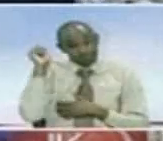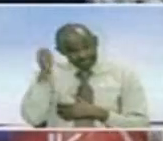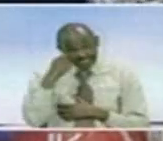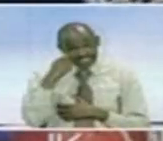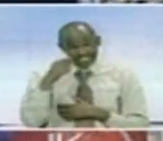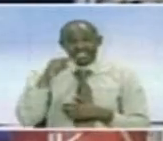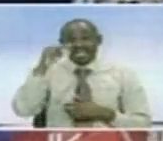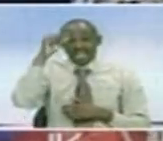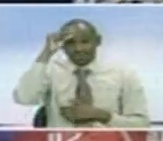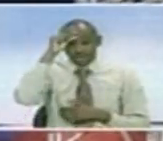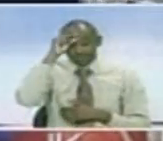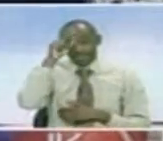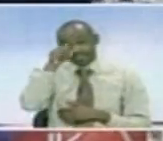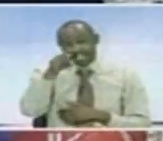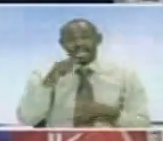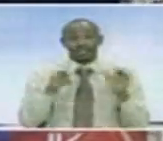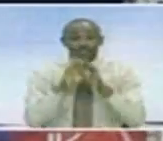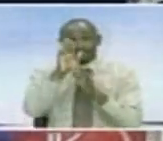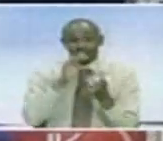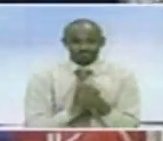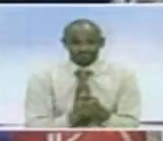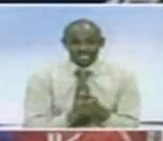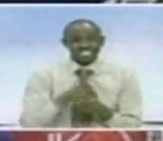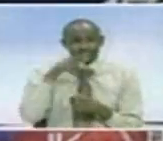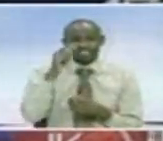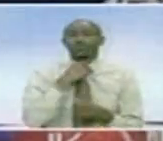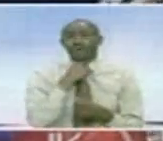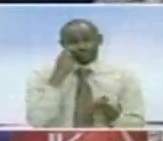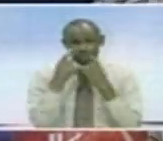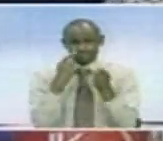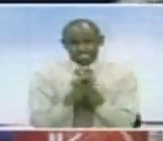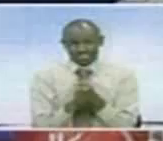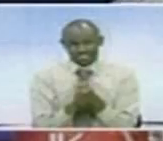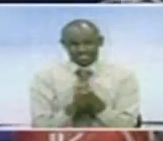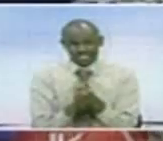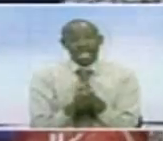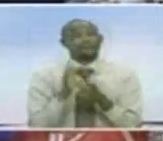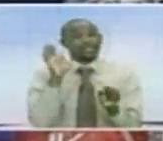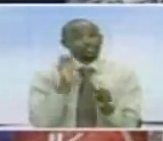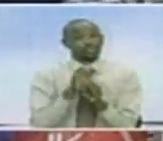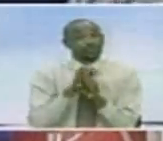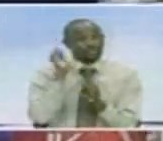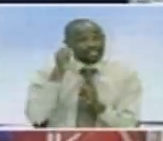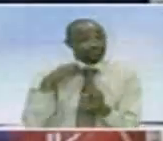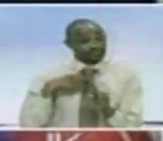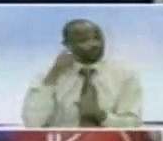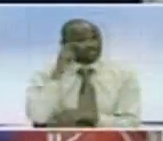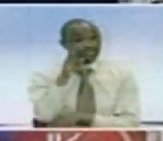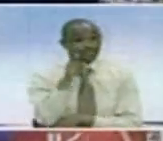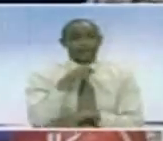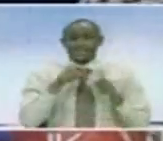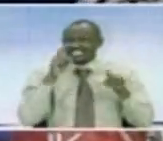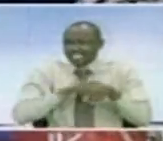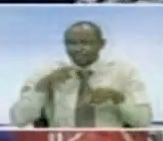government, and the deputy, he would want to speak, and a majority of Kenyans hear him. Mm-hmm. But when there